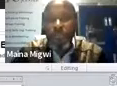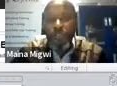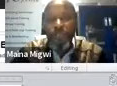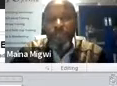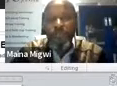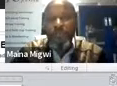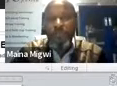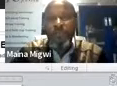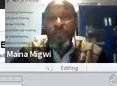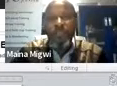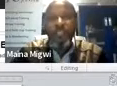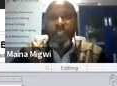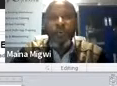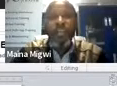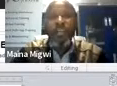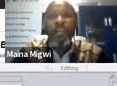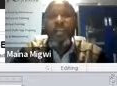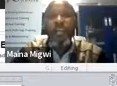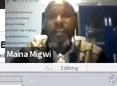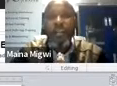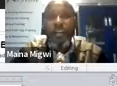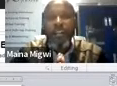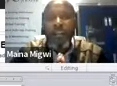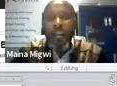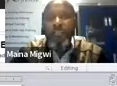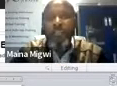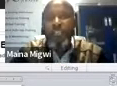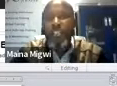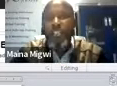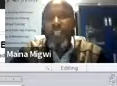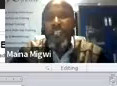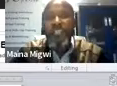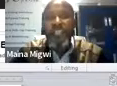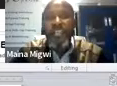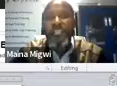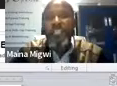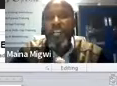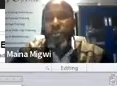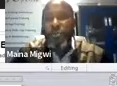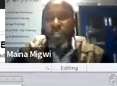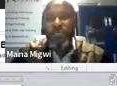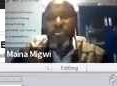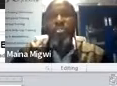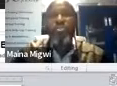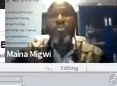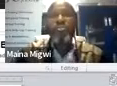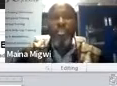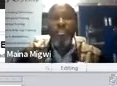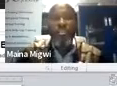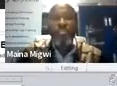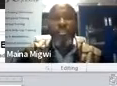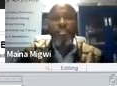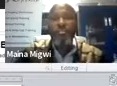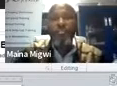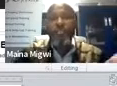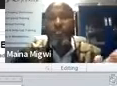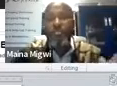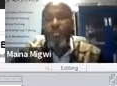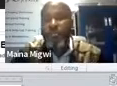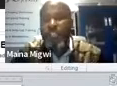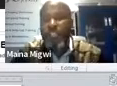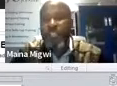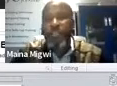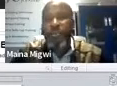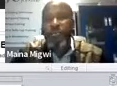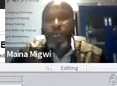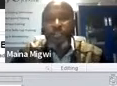adjudicatory process where an arbitrator decides the outcome. So it's not very different